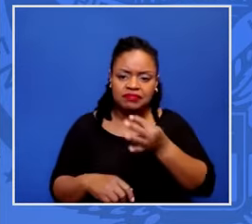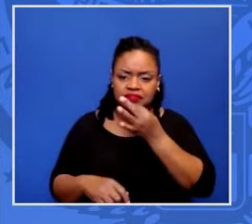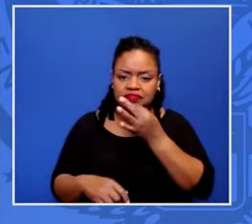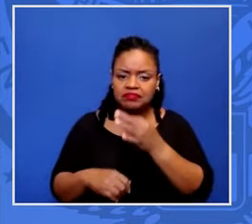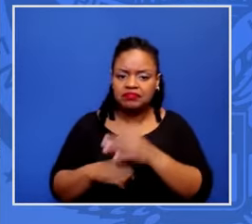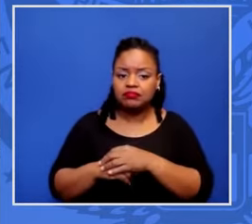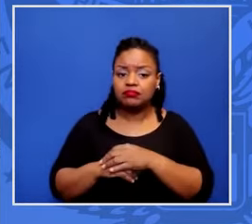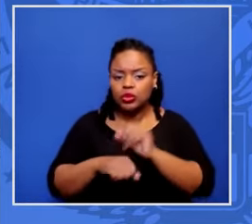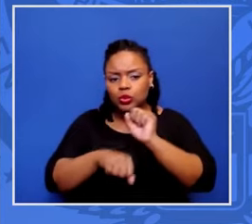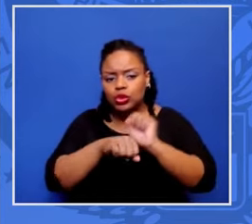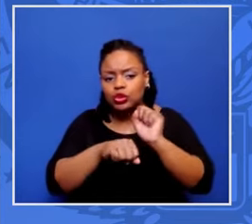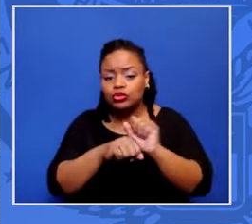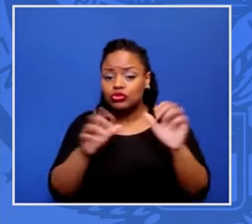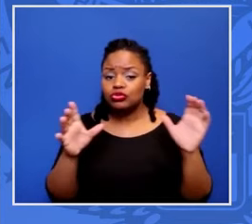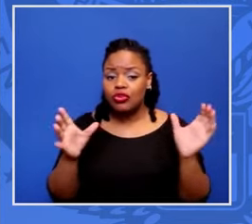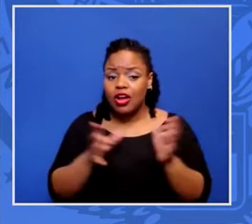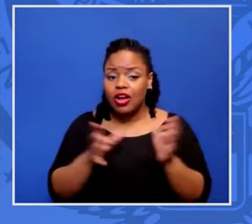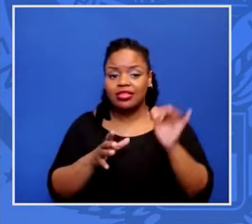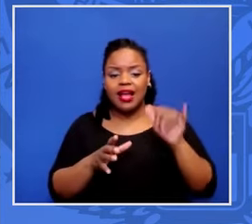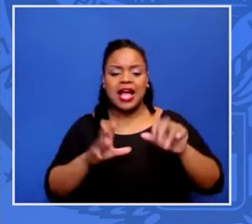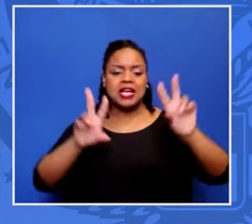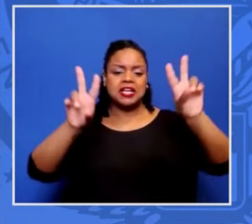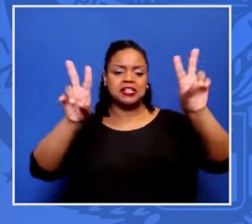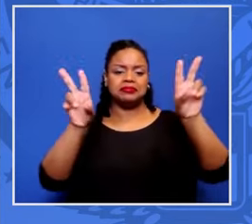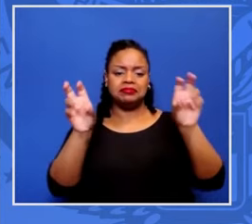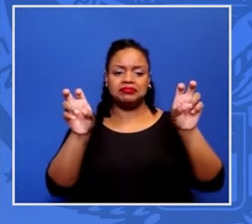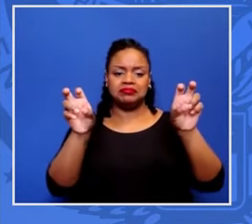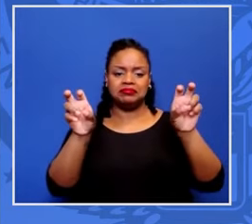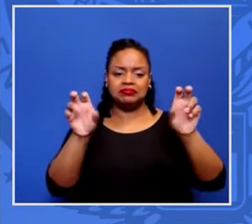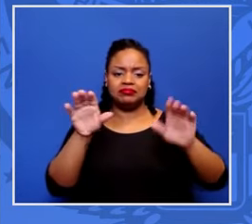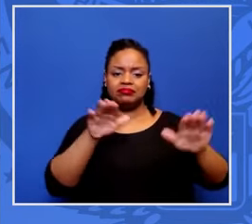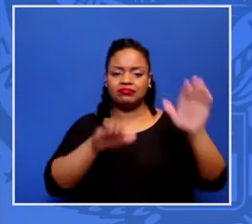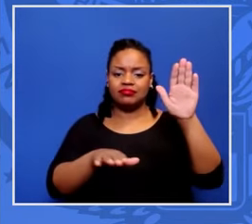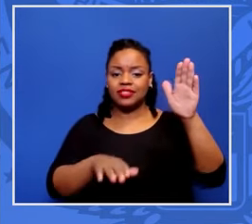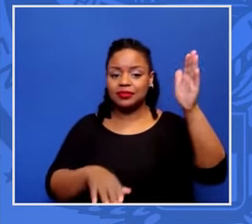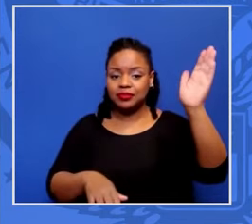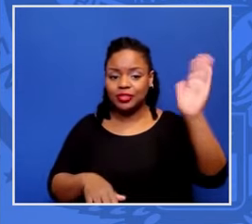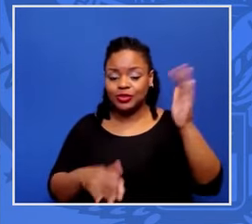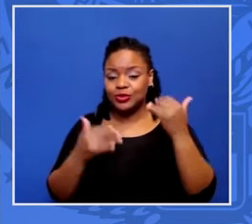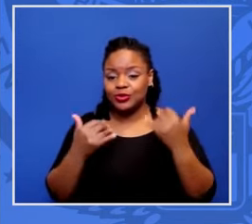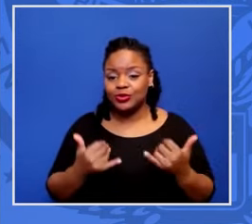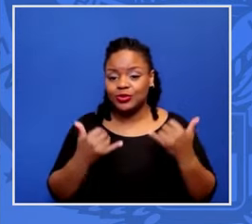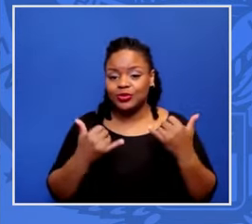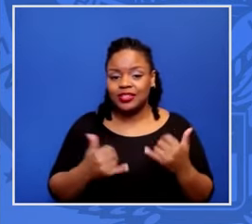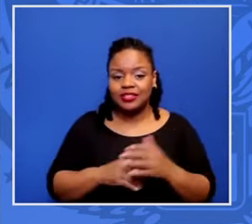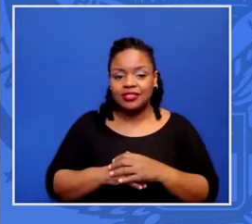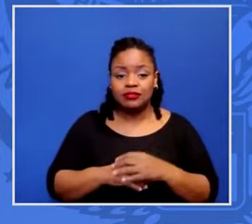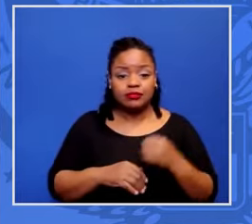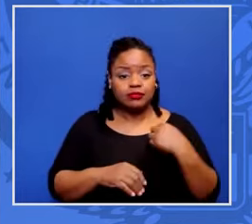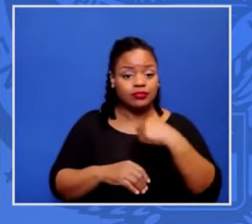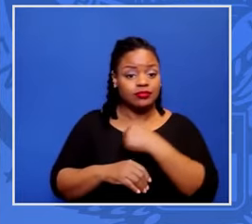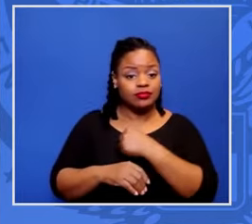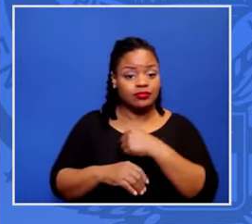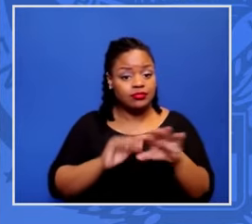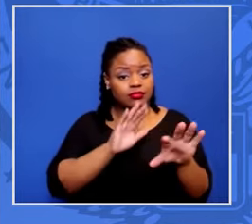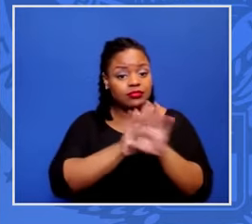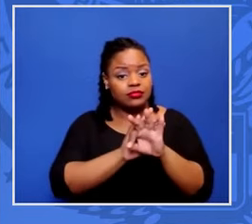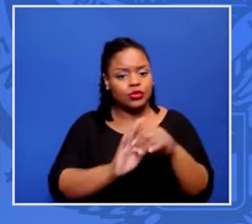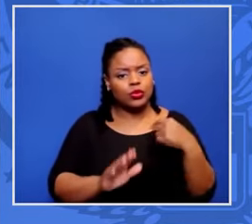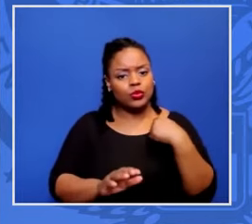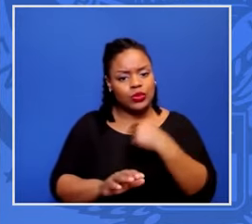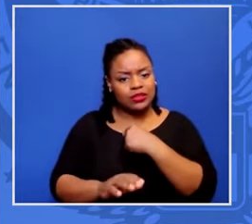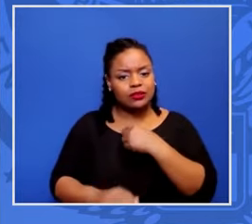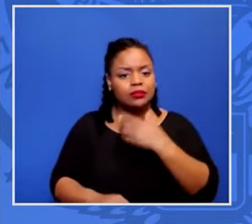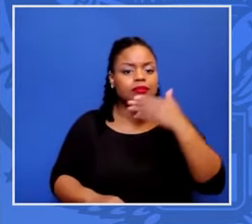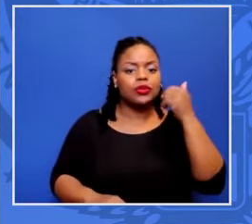and I think all of us discovered that we're at our best when we're all moving in the same direction. America's a generous